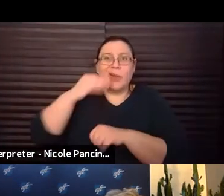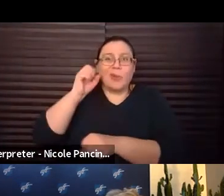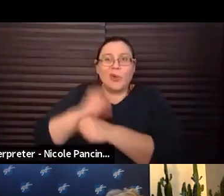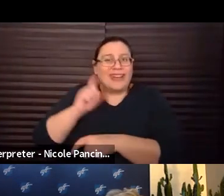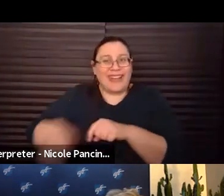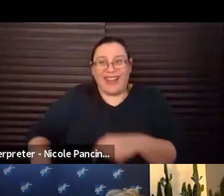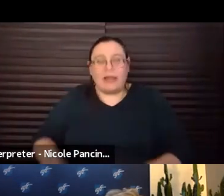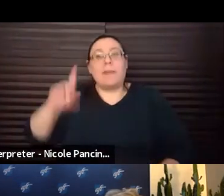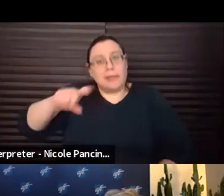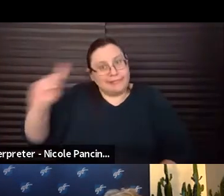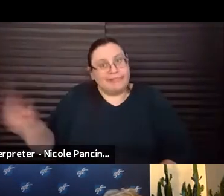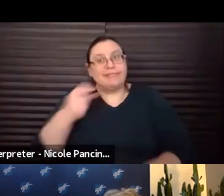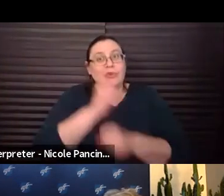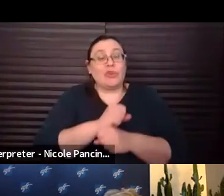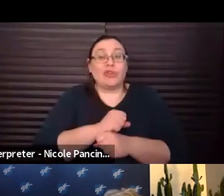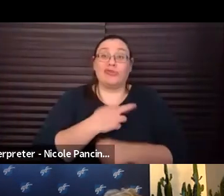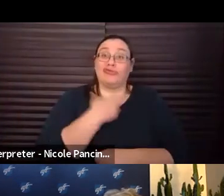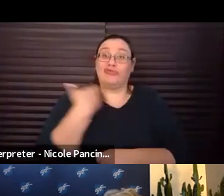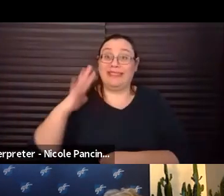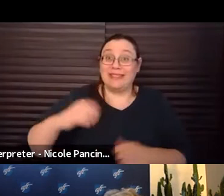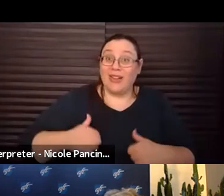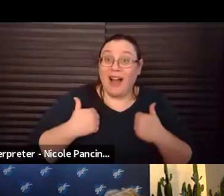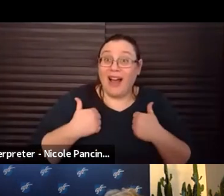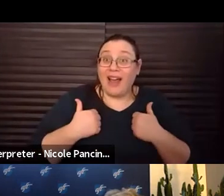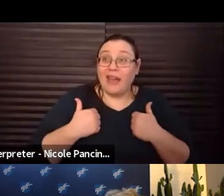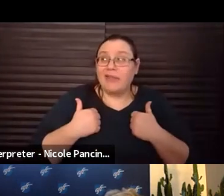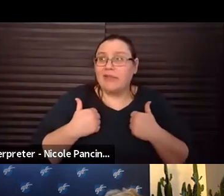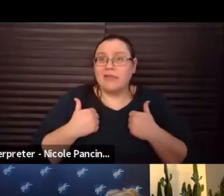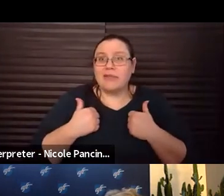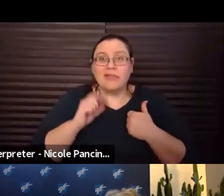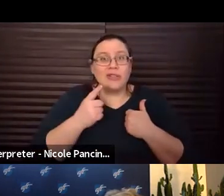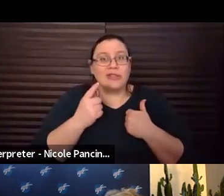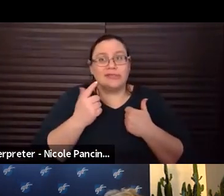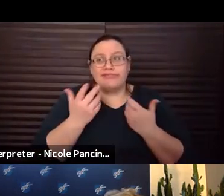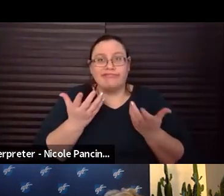to work, risk their lives, simply to survive